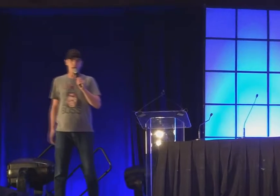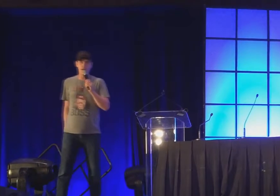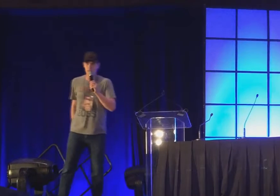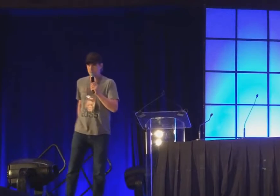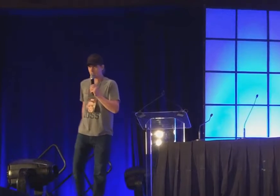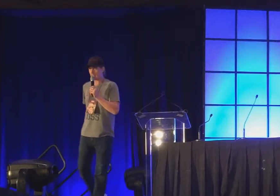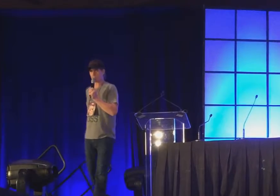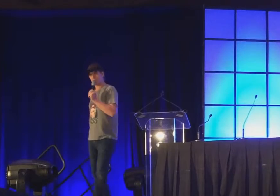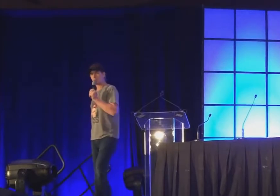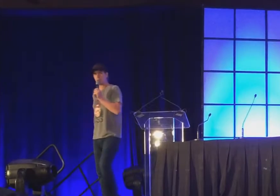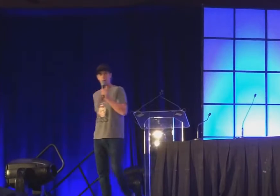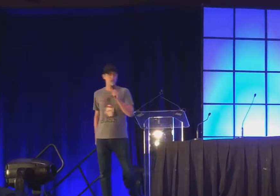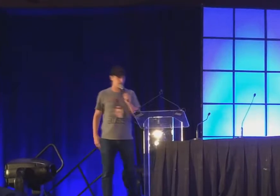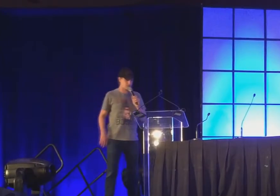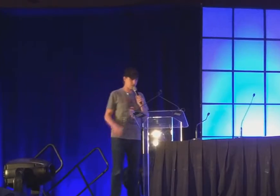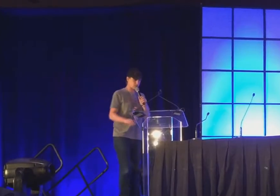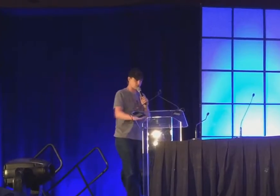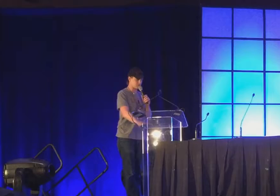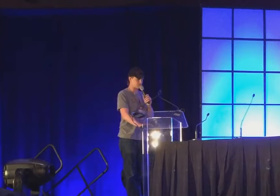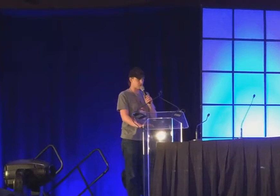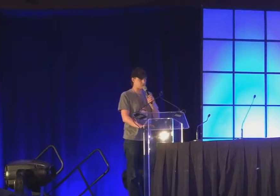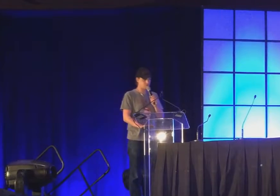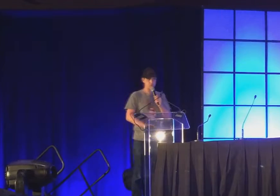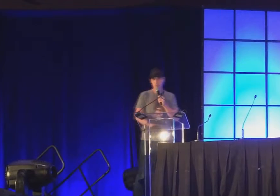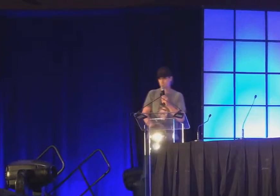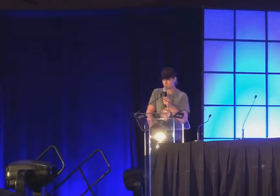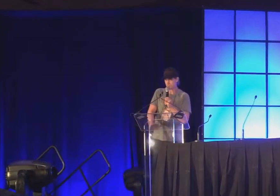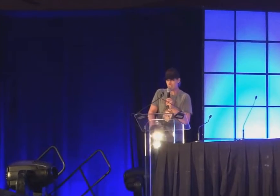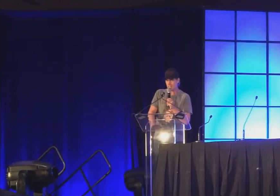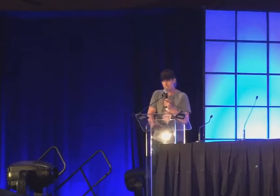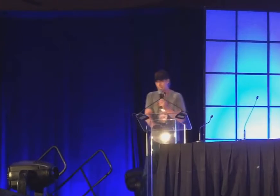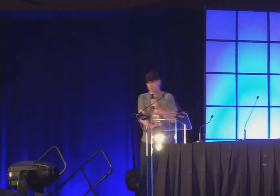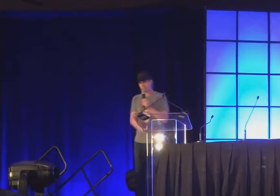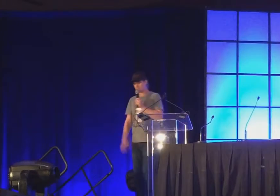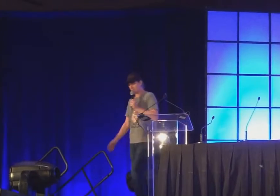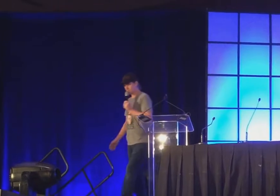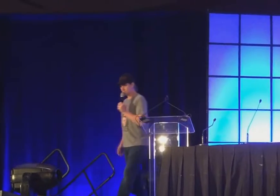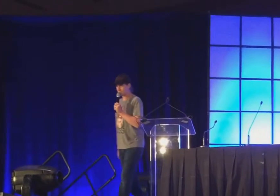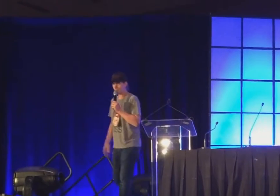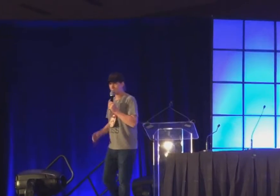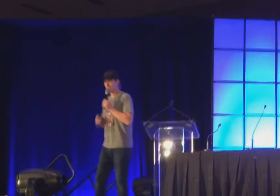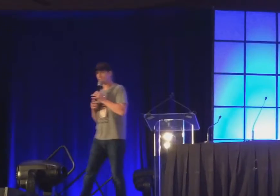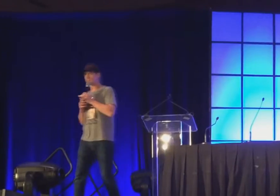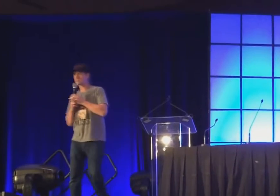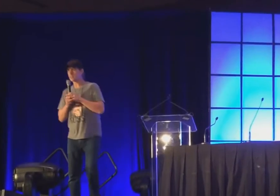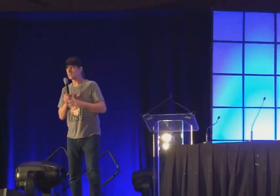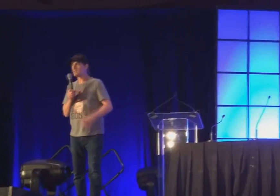that's awesome. So we got some fun people. I'm really stoked. Cool. That's awesome. Let's next